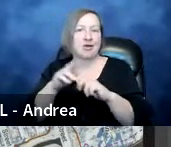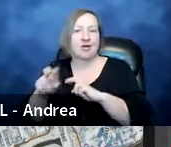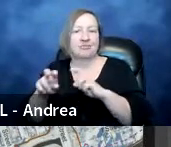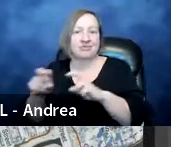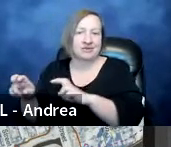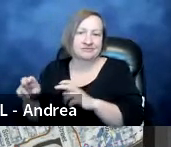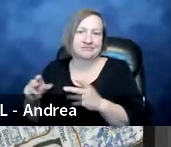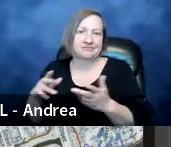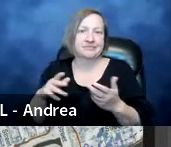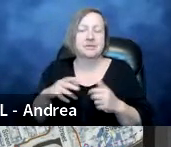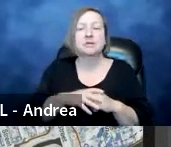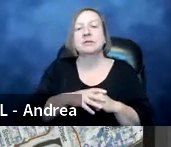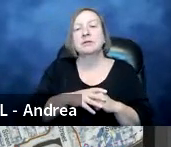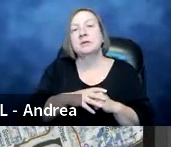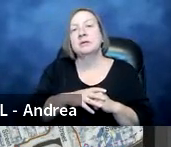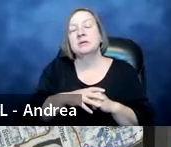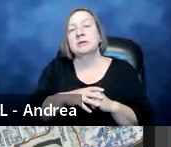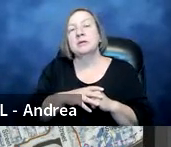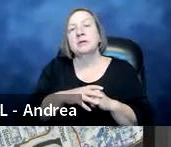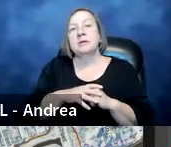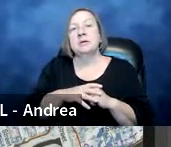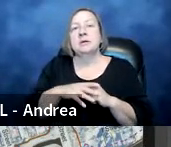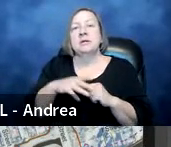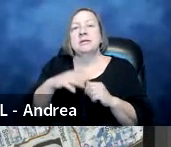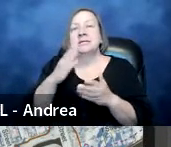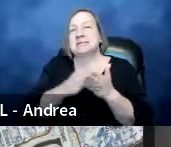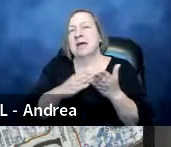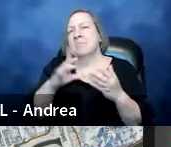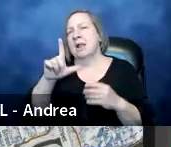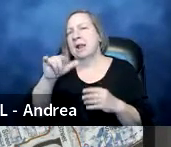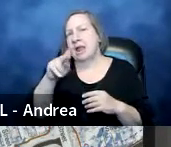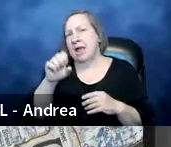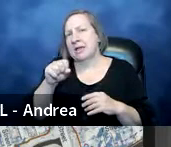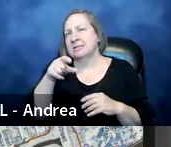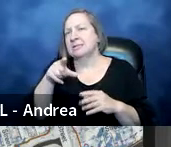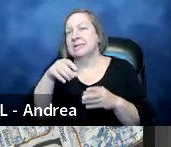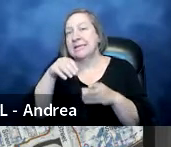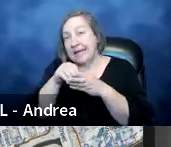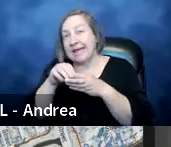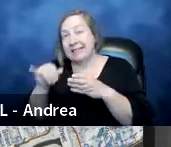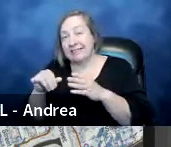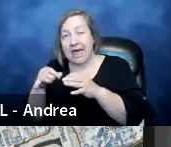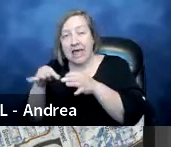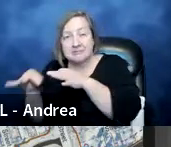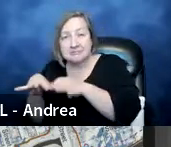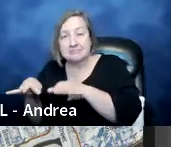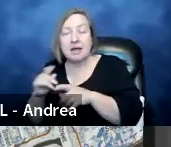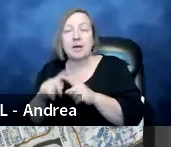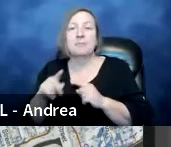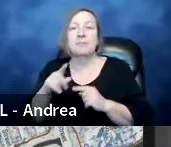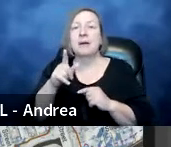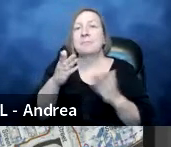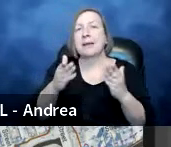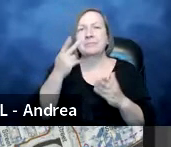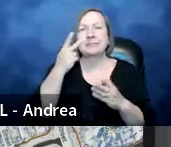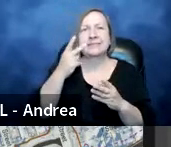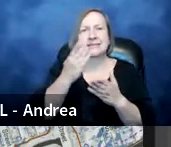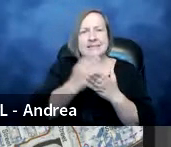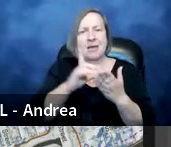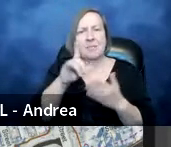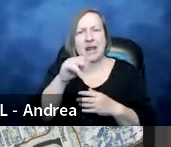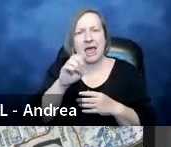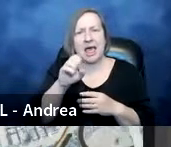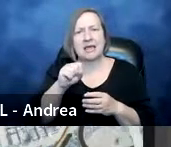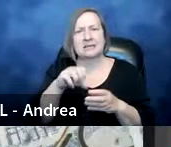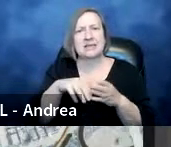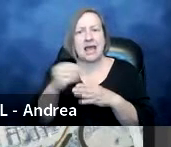that, however, that I want to reflect and say what those lines represent. And it's in the legend, but you might see the line work that's outside of the roadway,